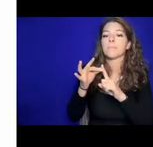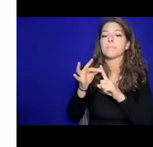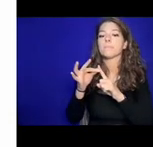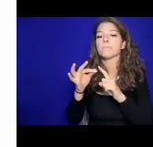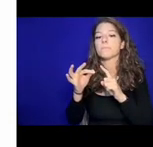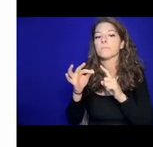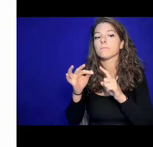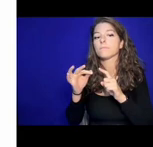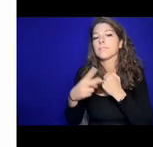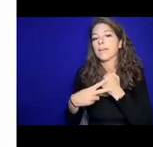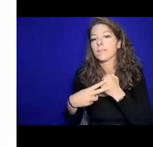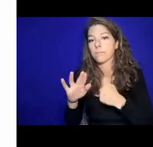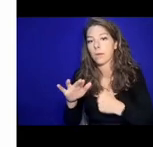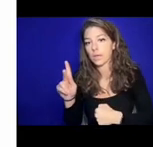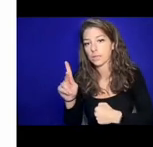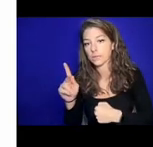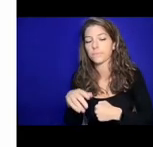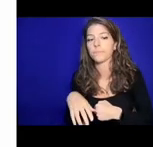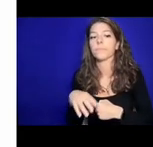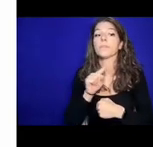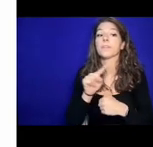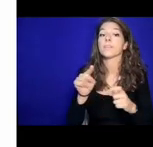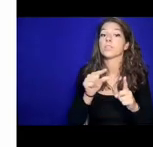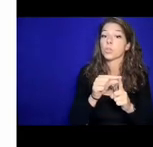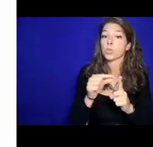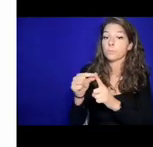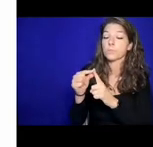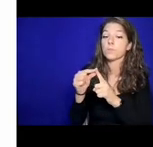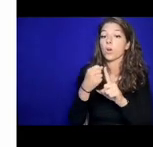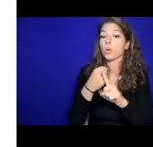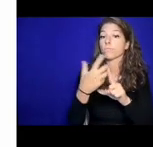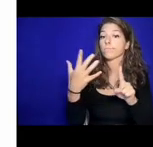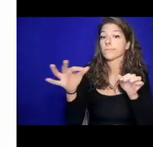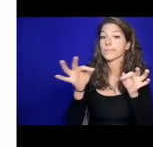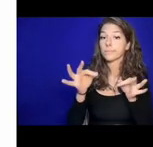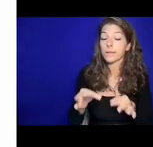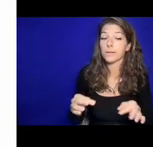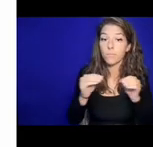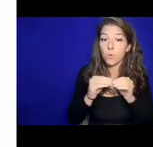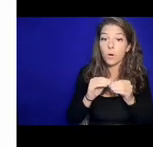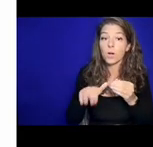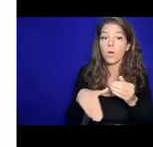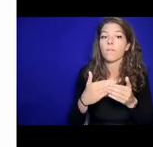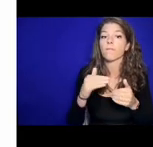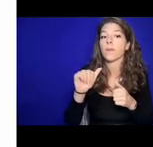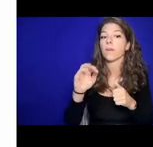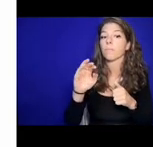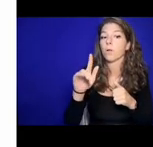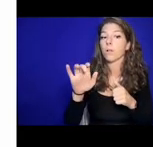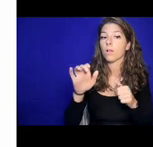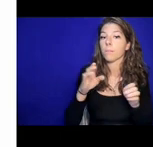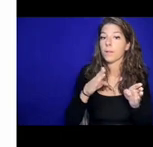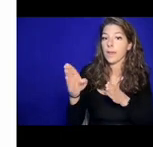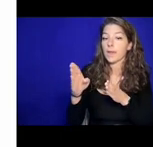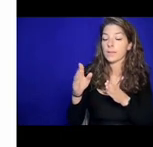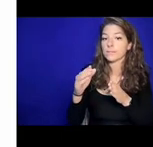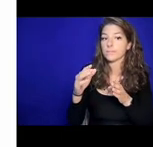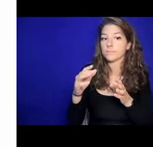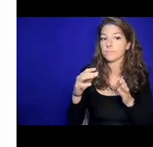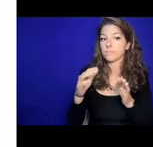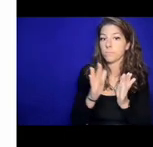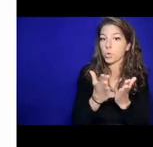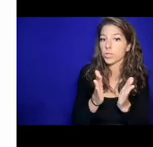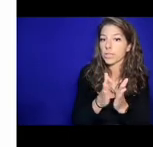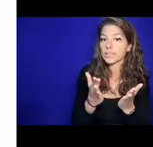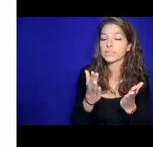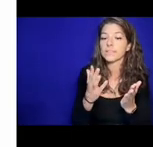Bangor Savings Bank. These terms are explained further in all of the ABLE plan disclosure booklets, and